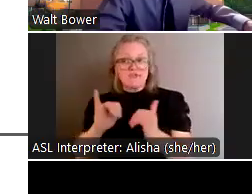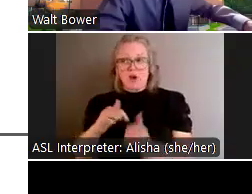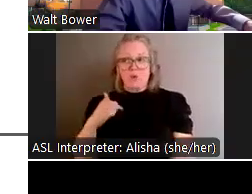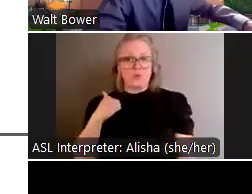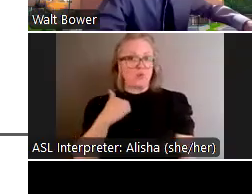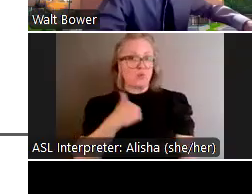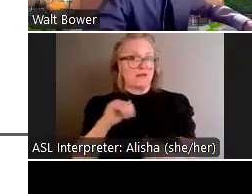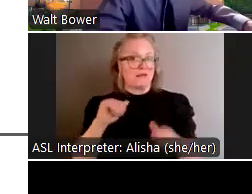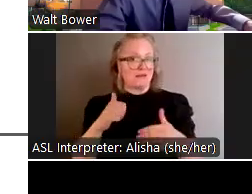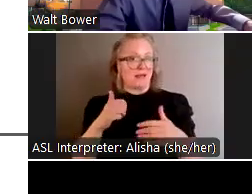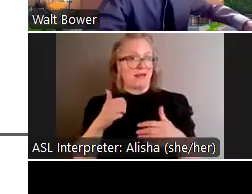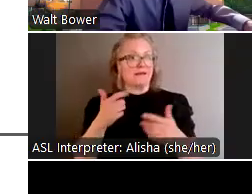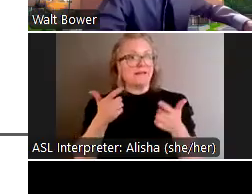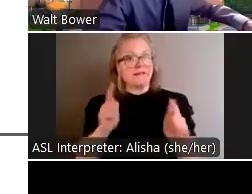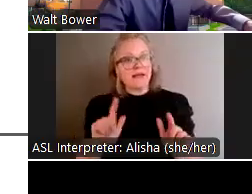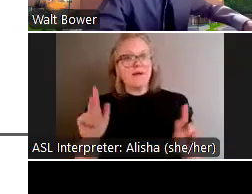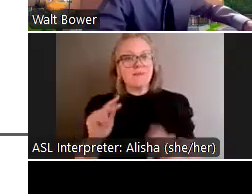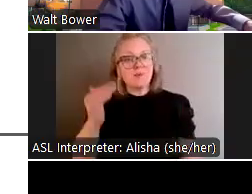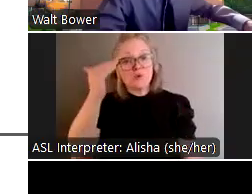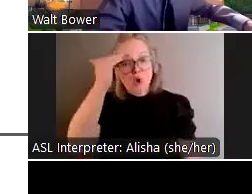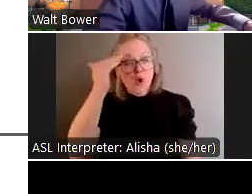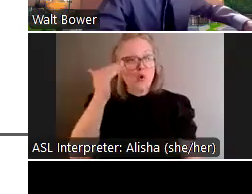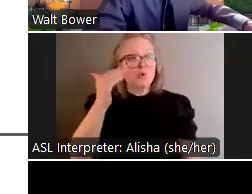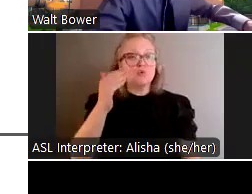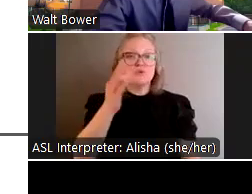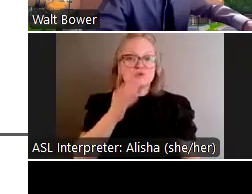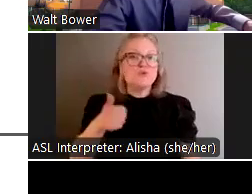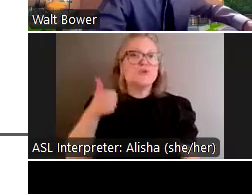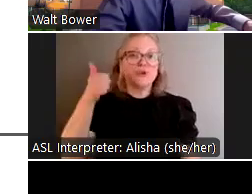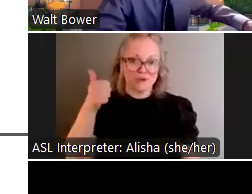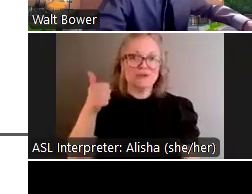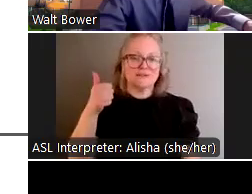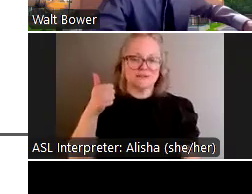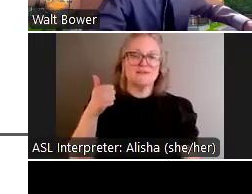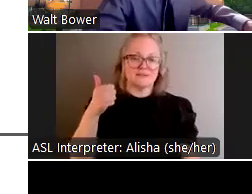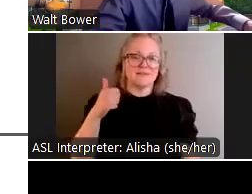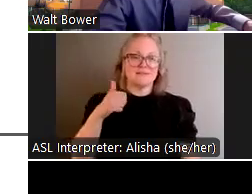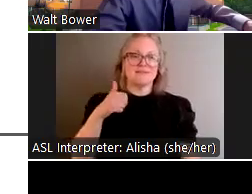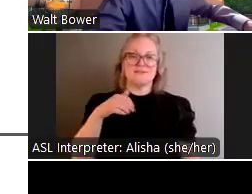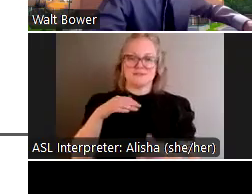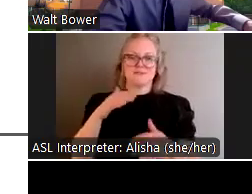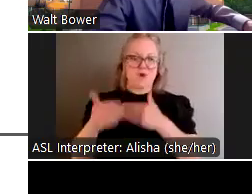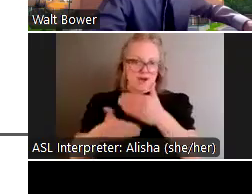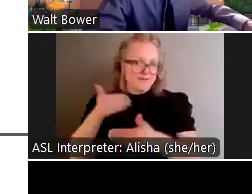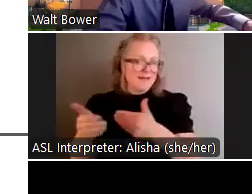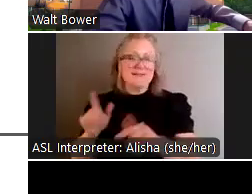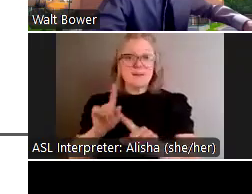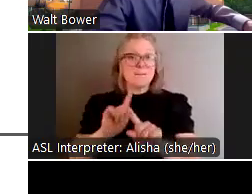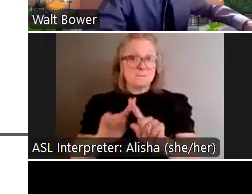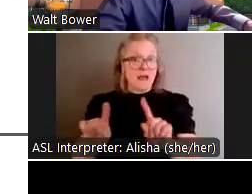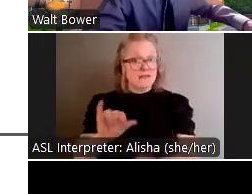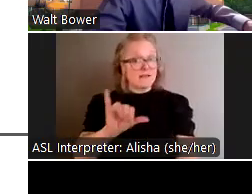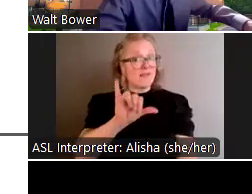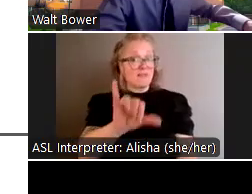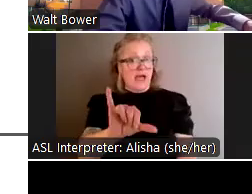let individuals know sooner at the process, but we can take that